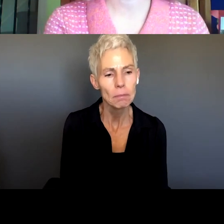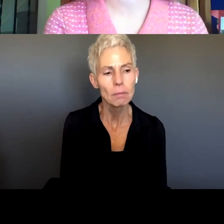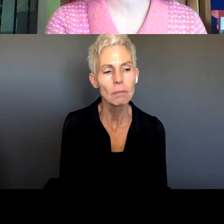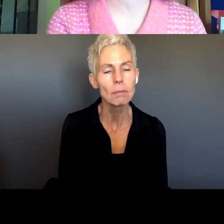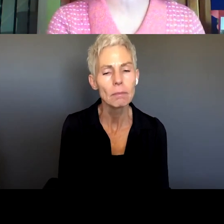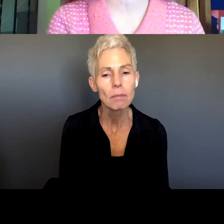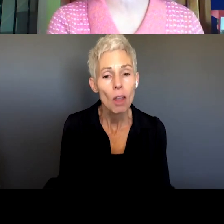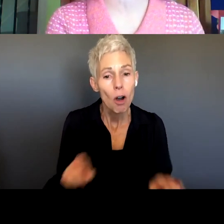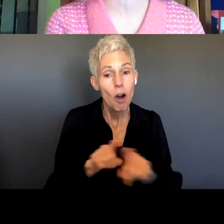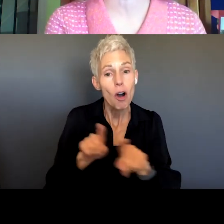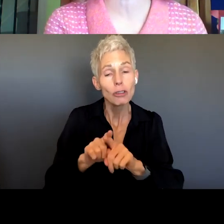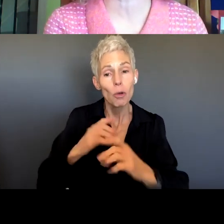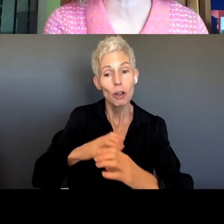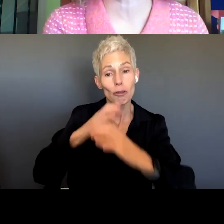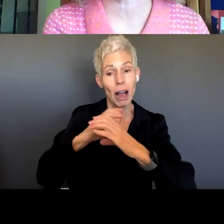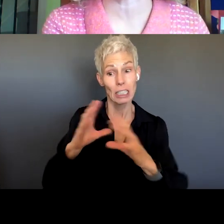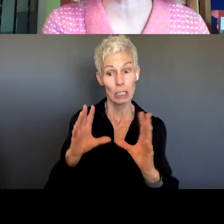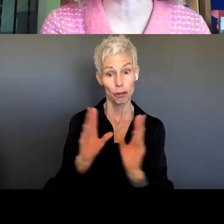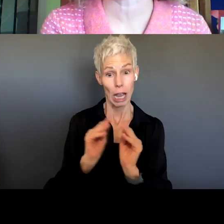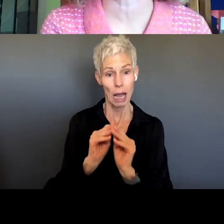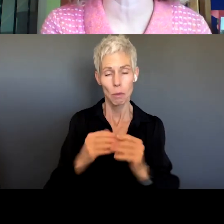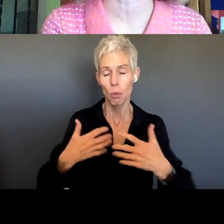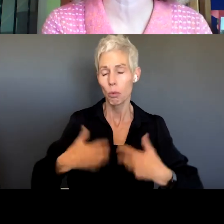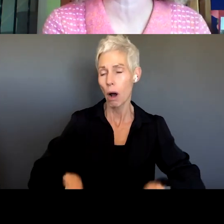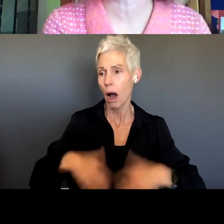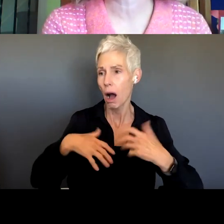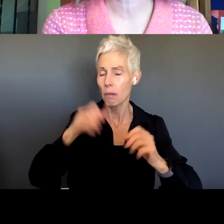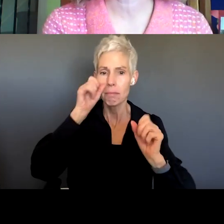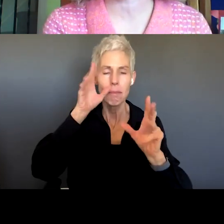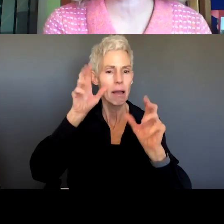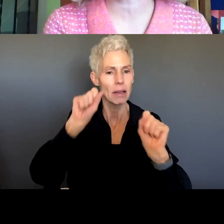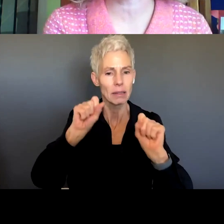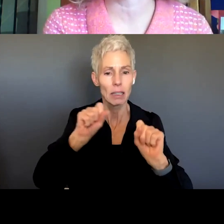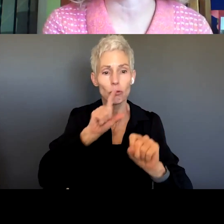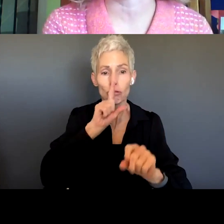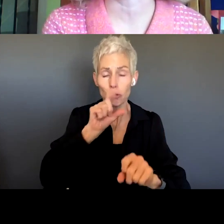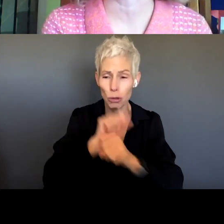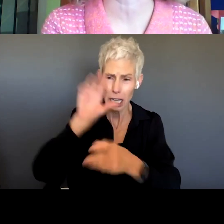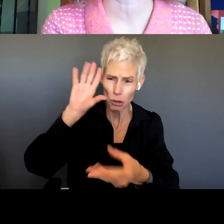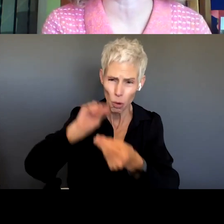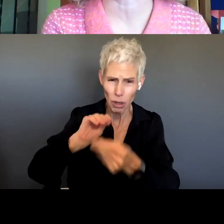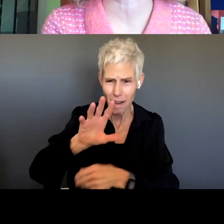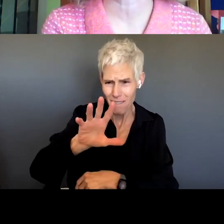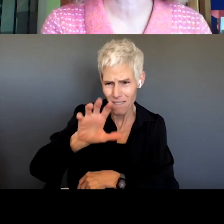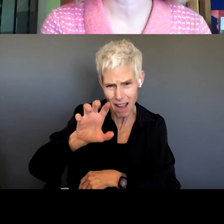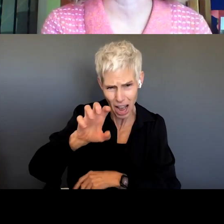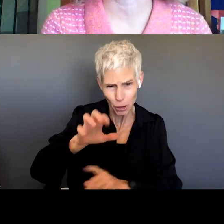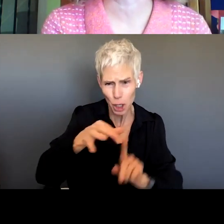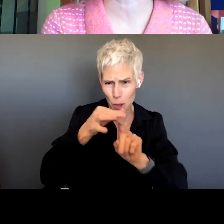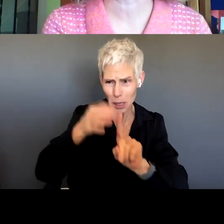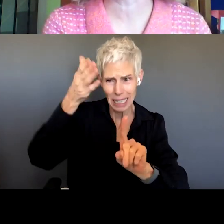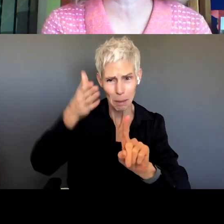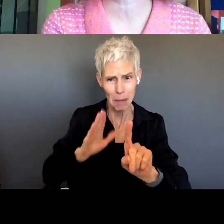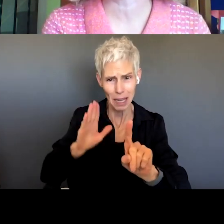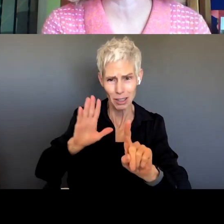And the Crisis Jam has been so remarkable. There have been 500 unique speakers and